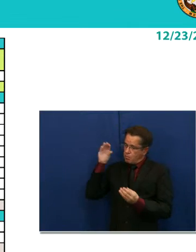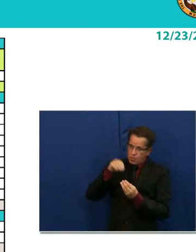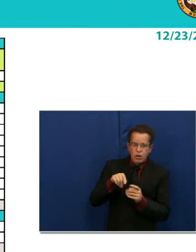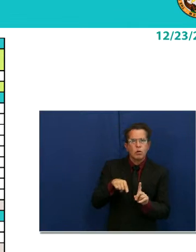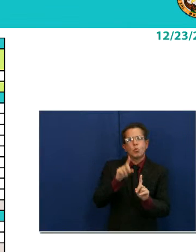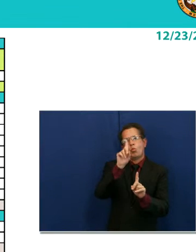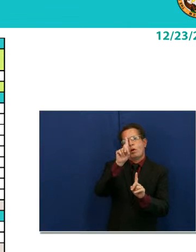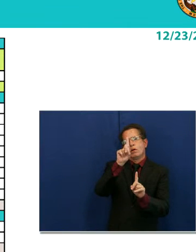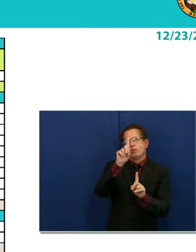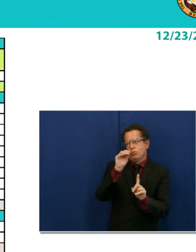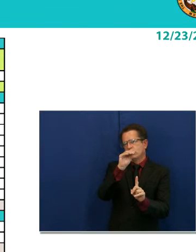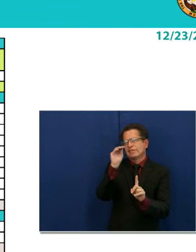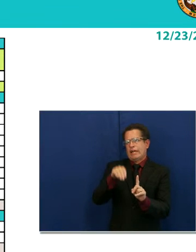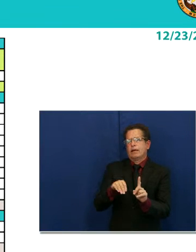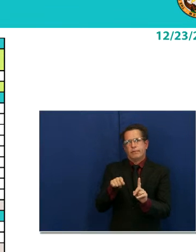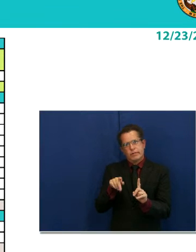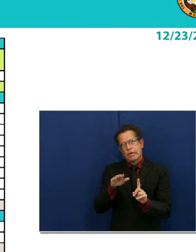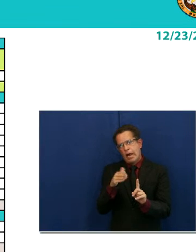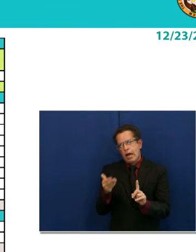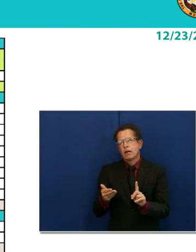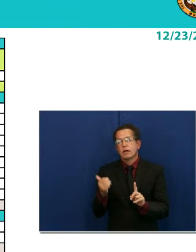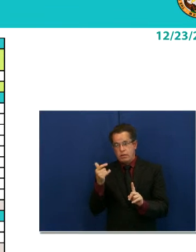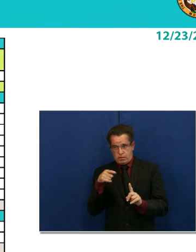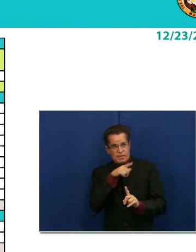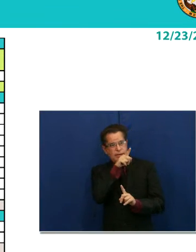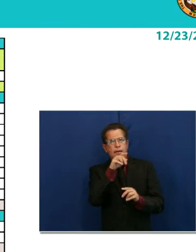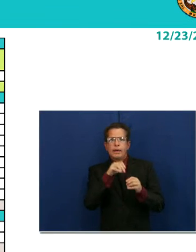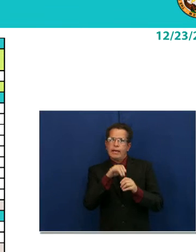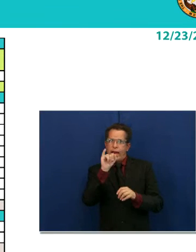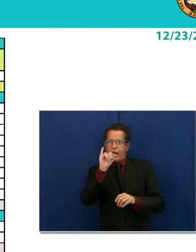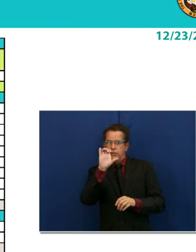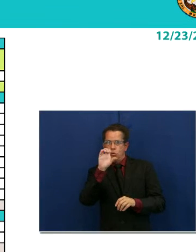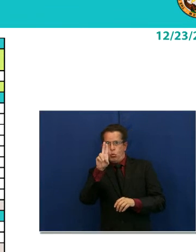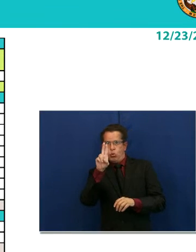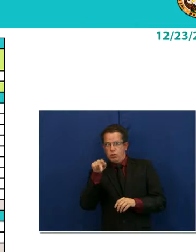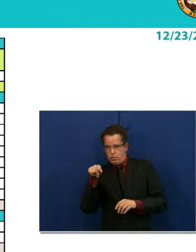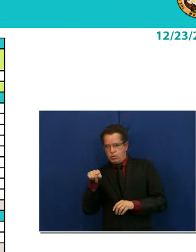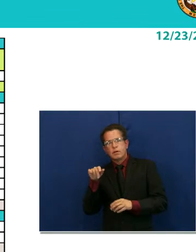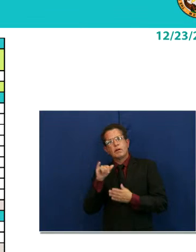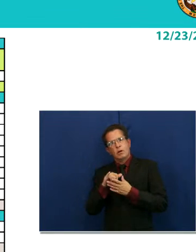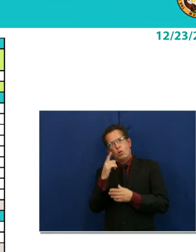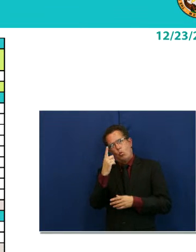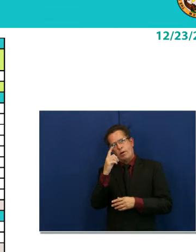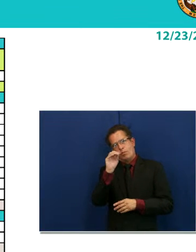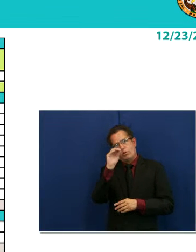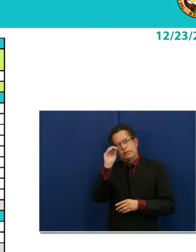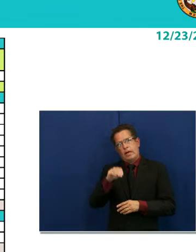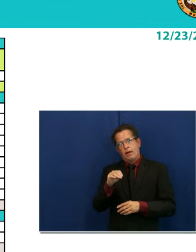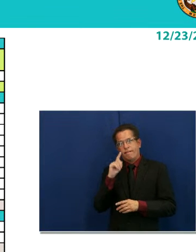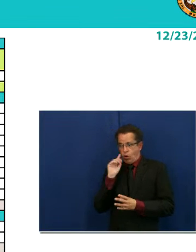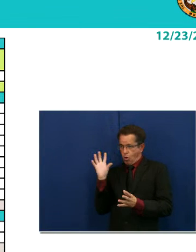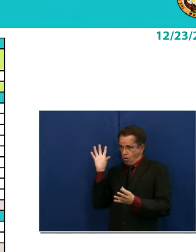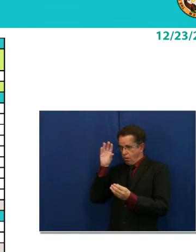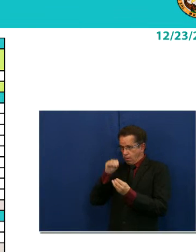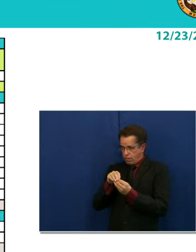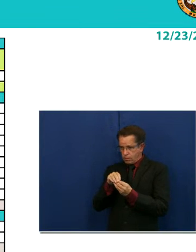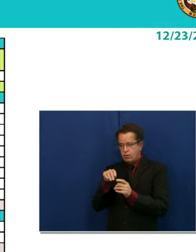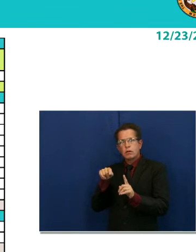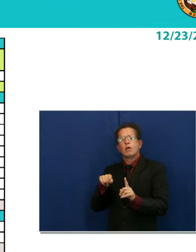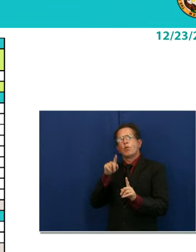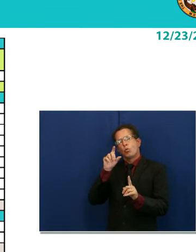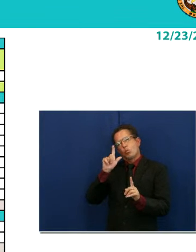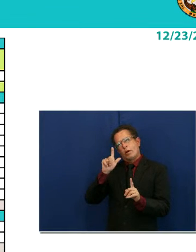the hospitalizations, of those that have been hospitalized, ICU cases represent 1% of all cases and